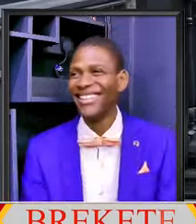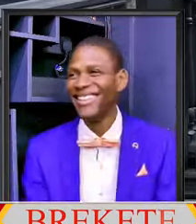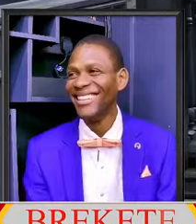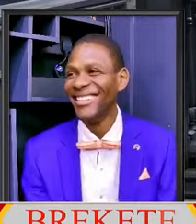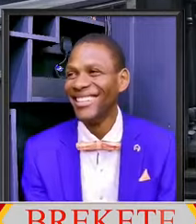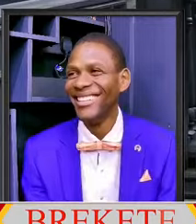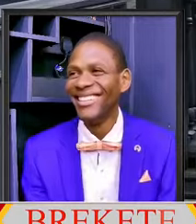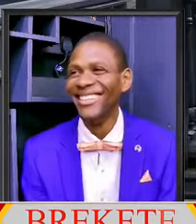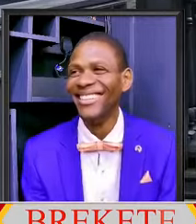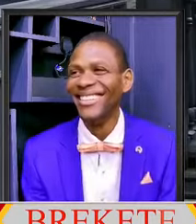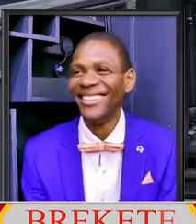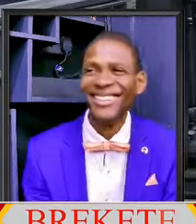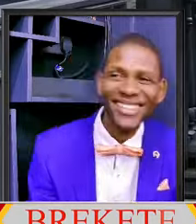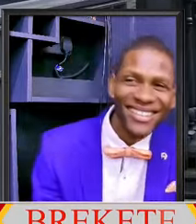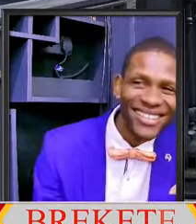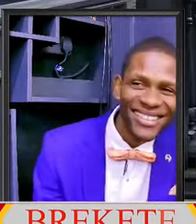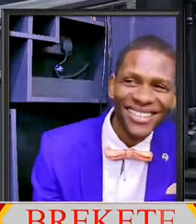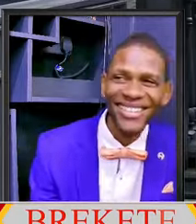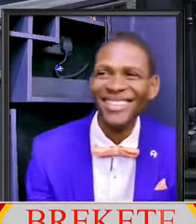stand up, ma.